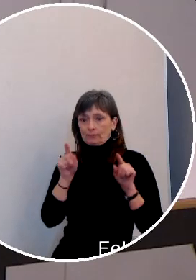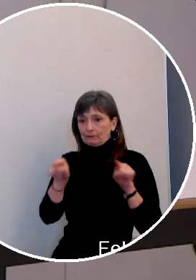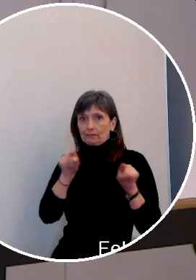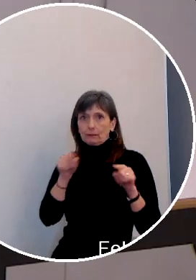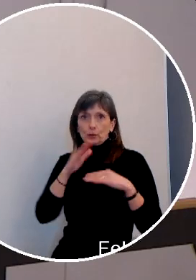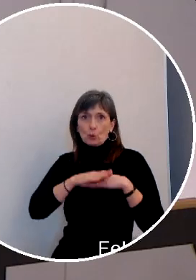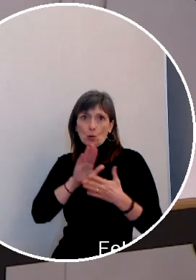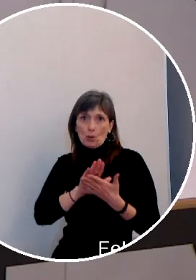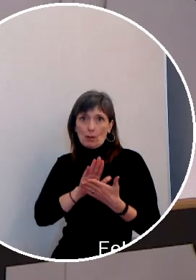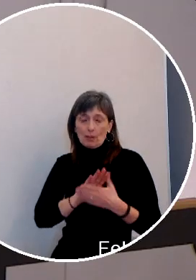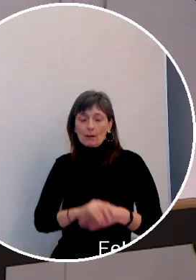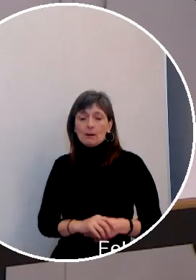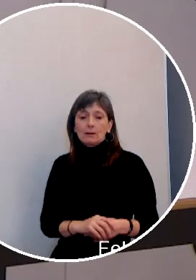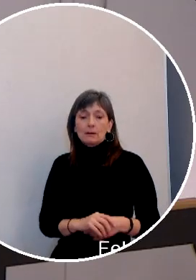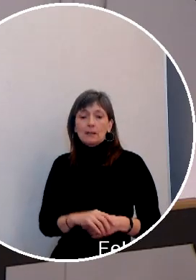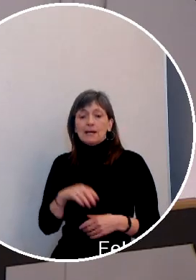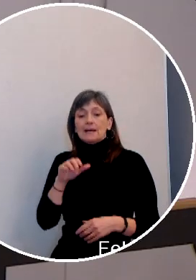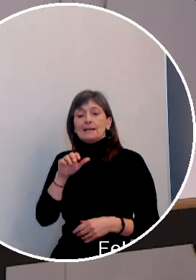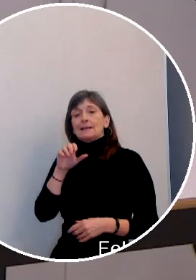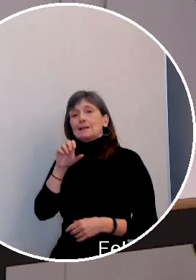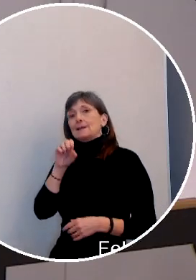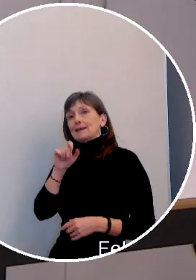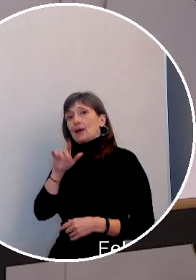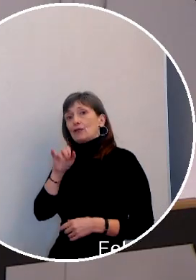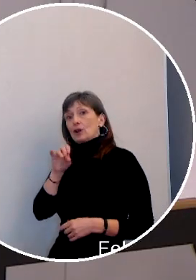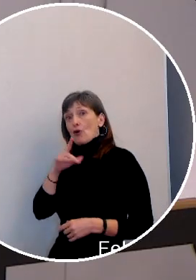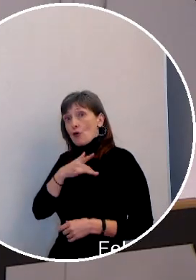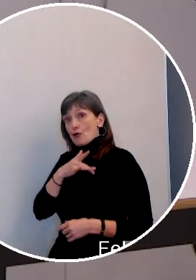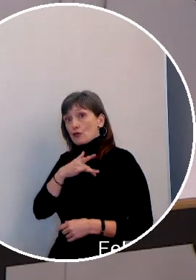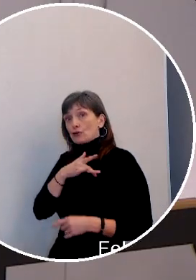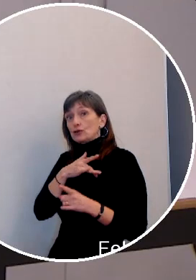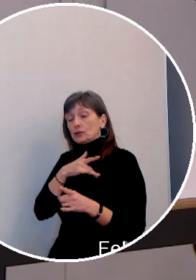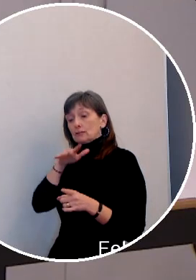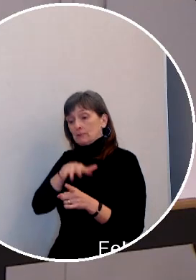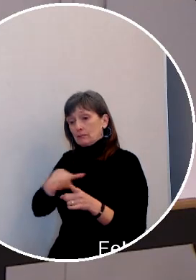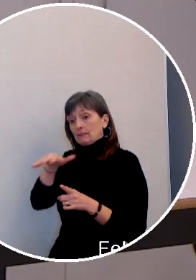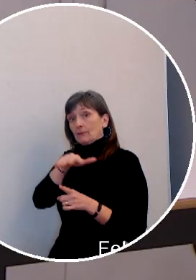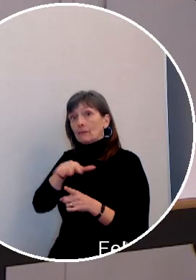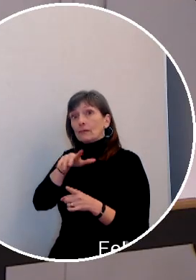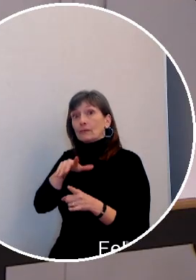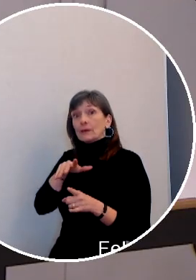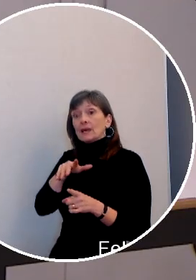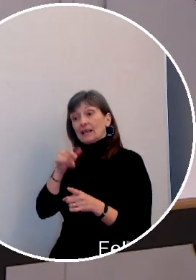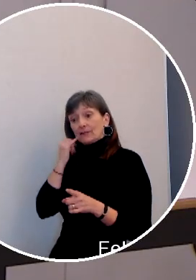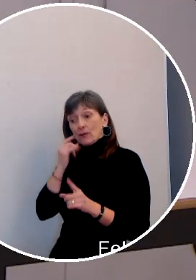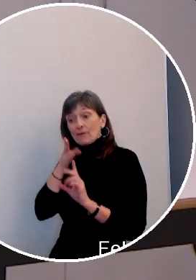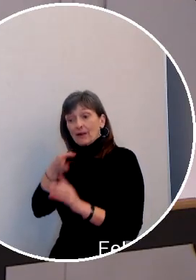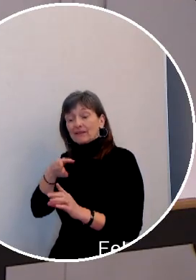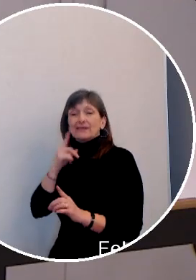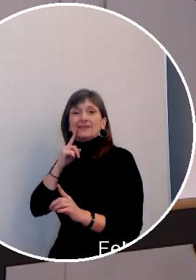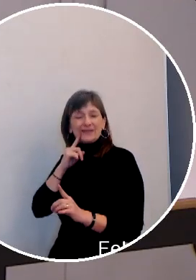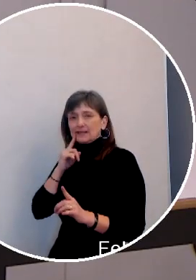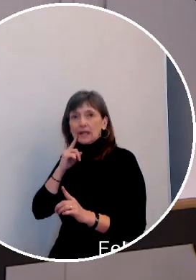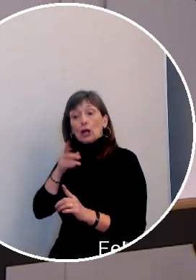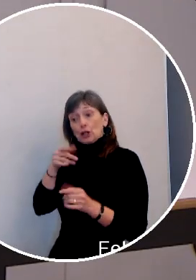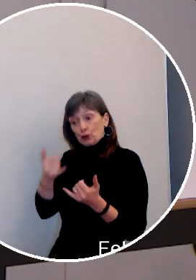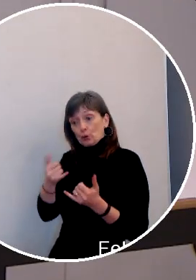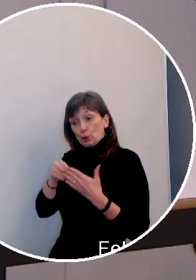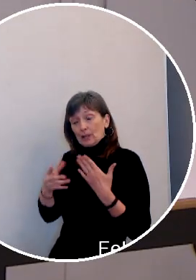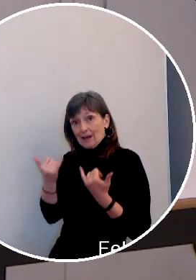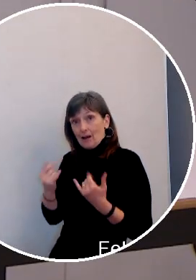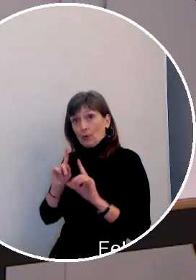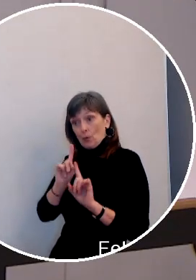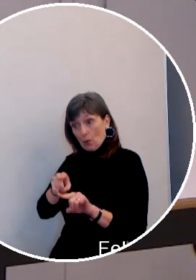configuration. Sacred Heart Academy's student attendance zone will be rezoned to include the current